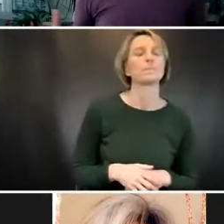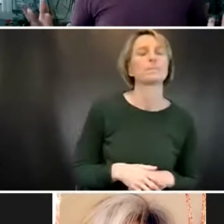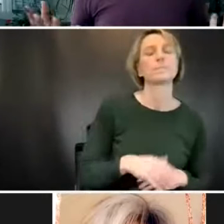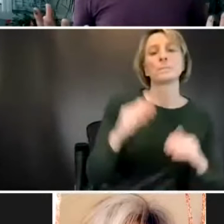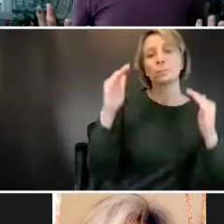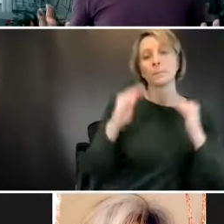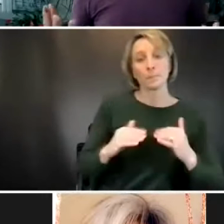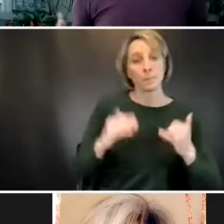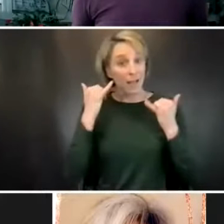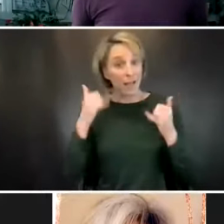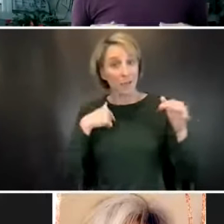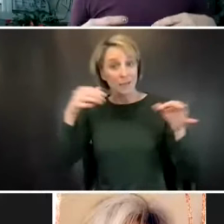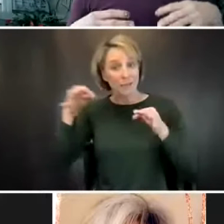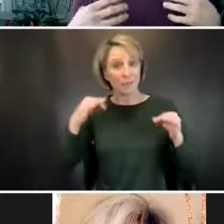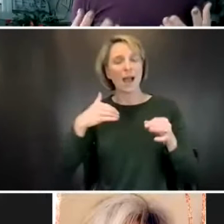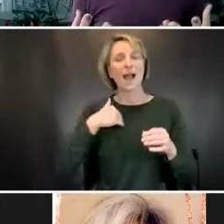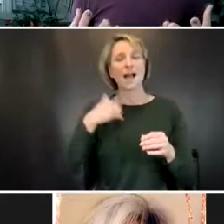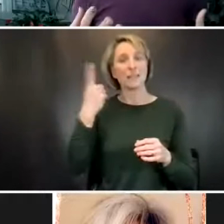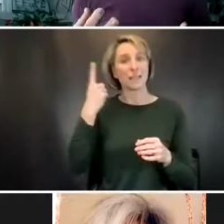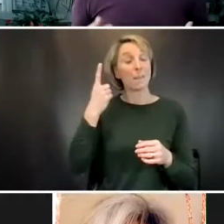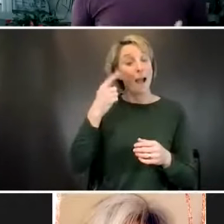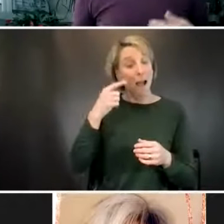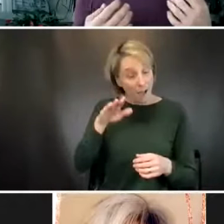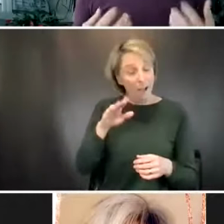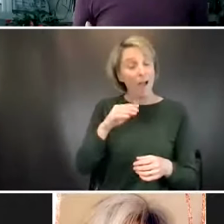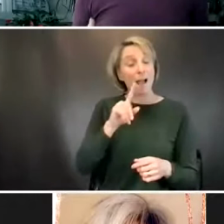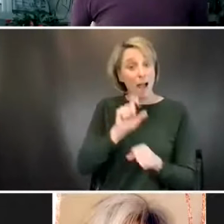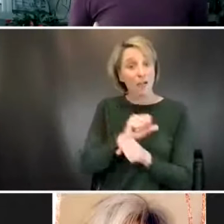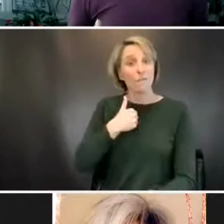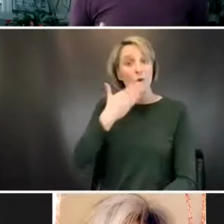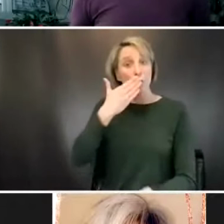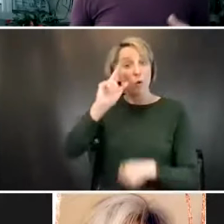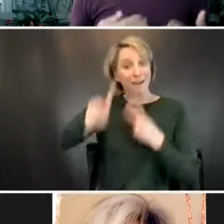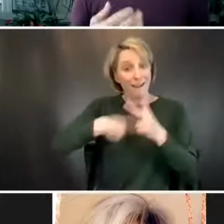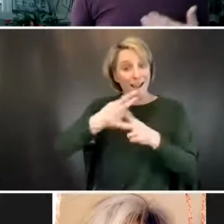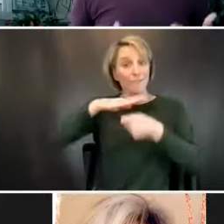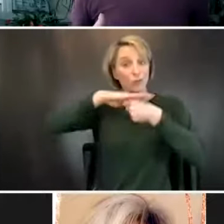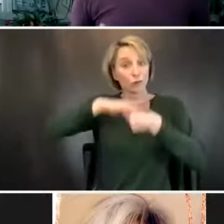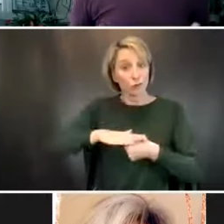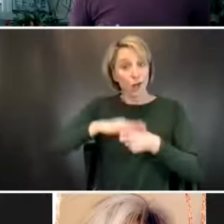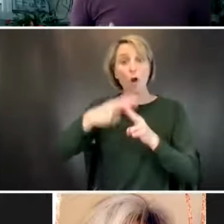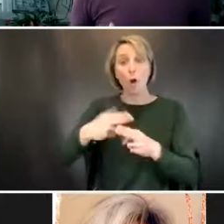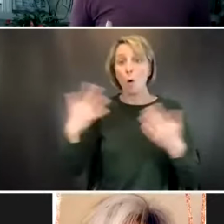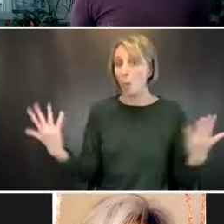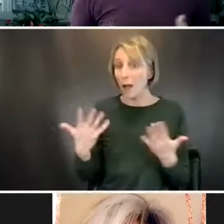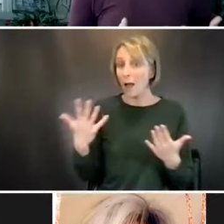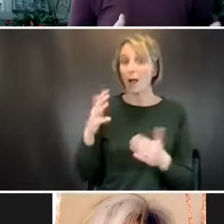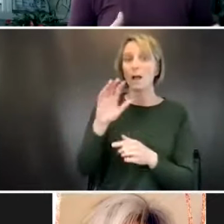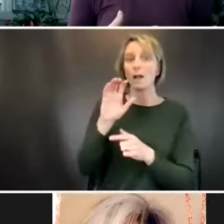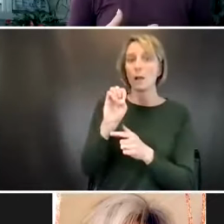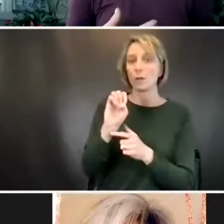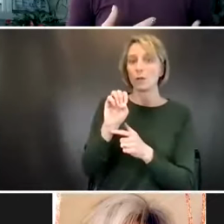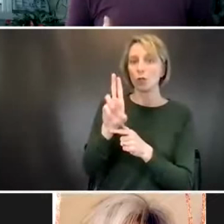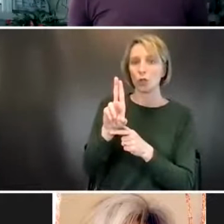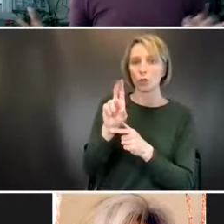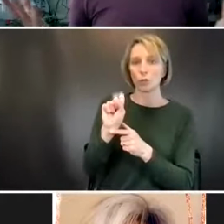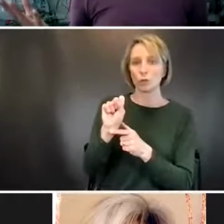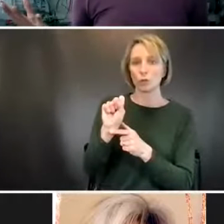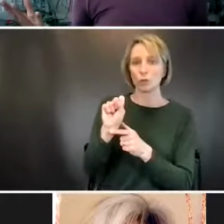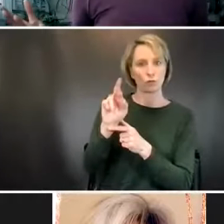was also surprising to me and empowering to consider the idea that some of our stress response actually, it